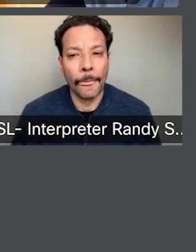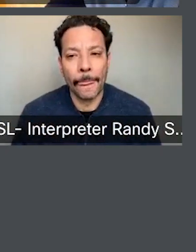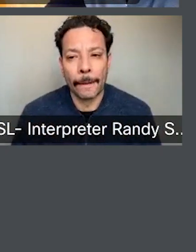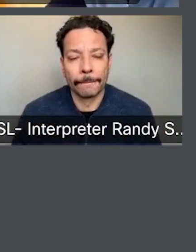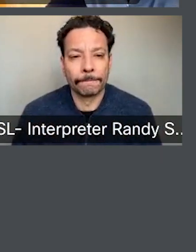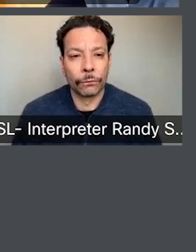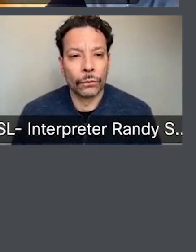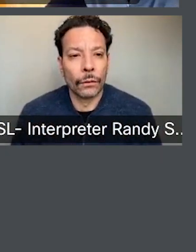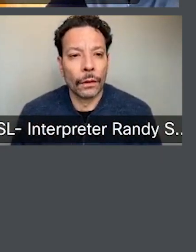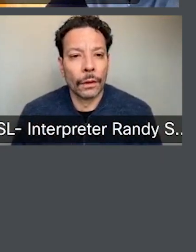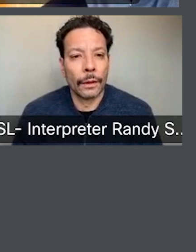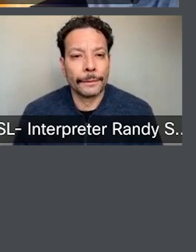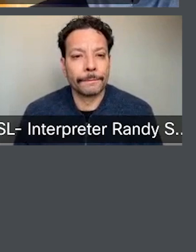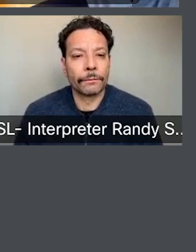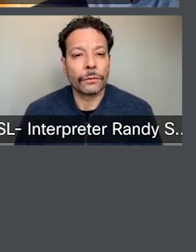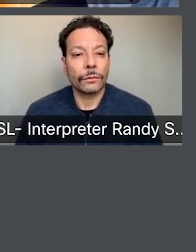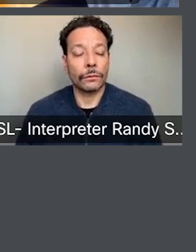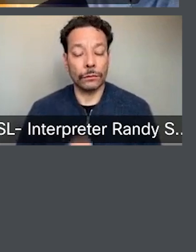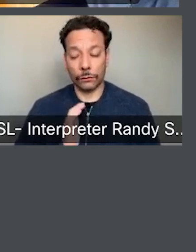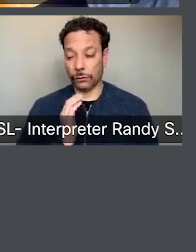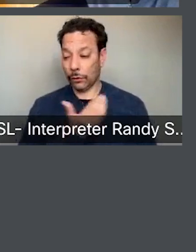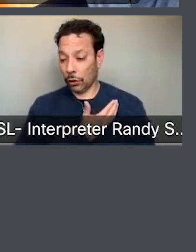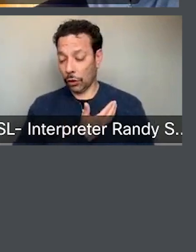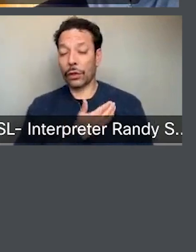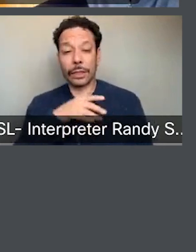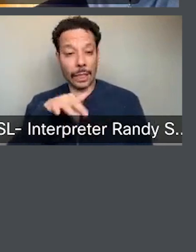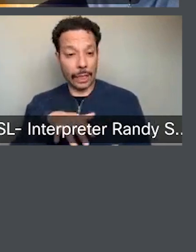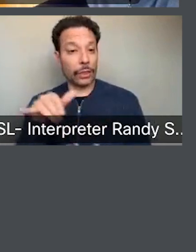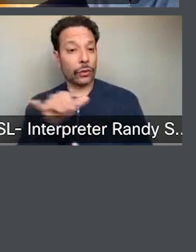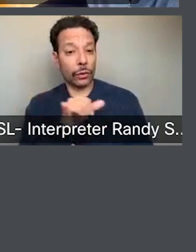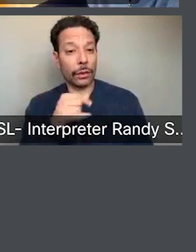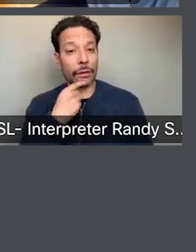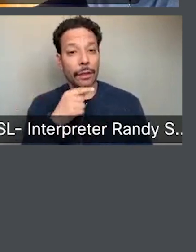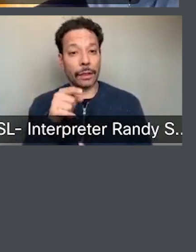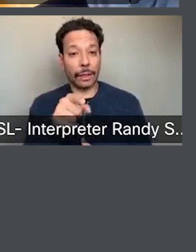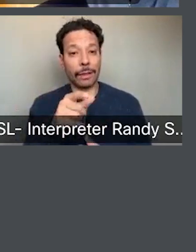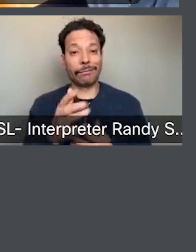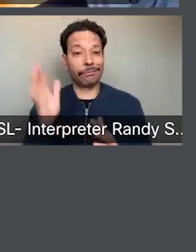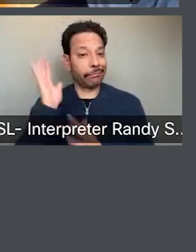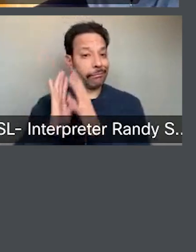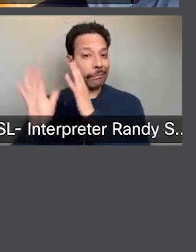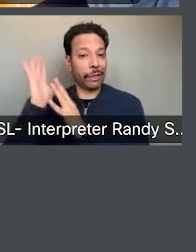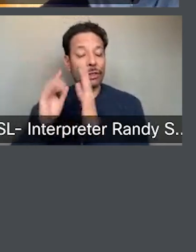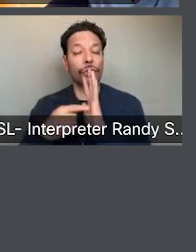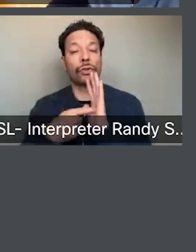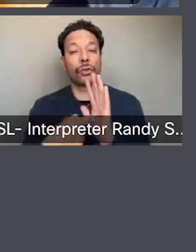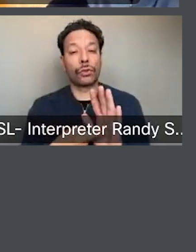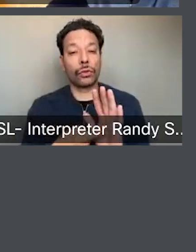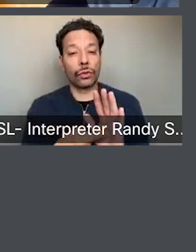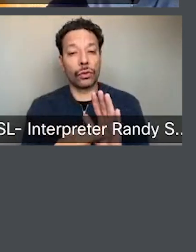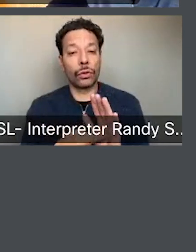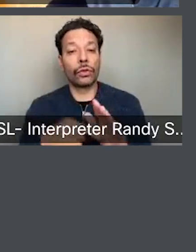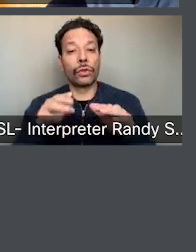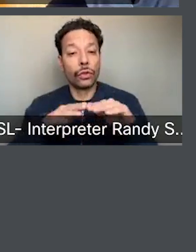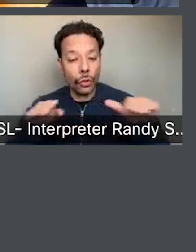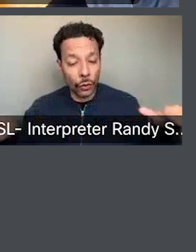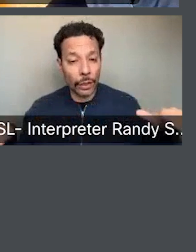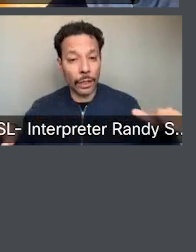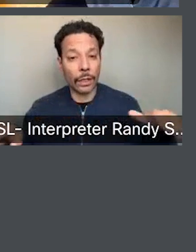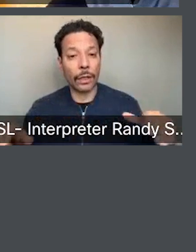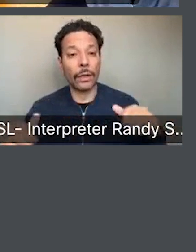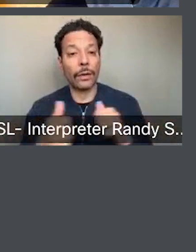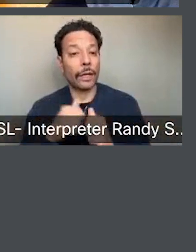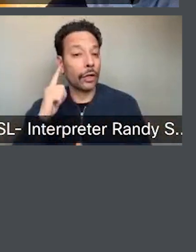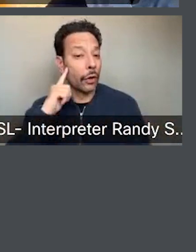as well as our study. So our study back here in the day showed that children with